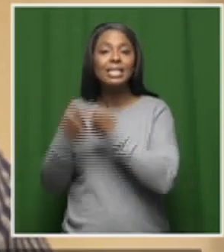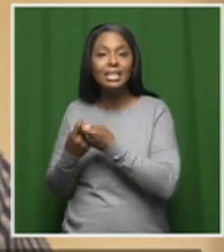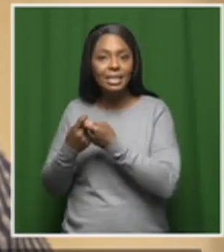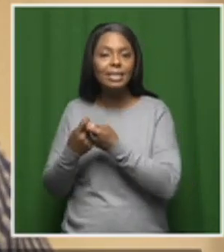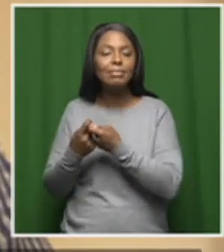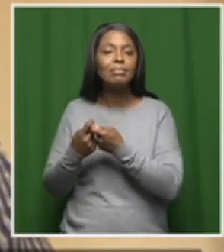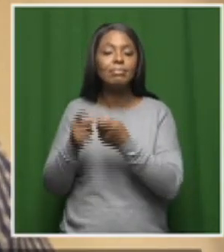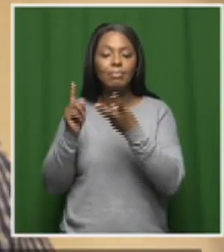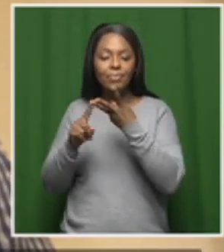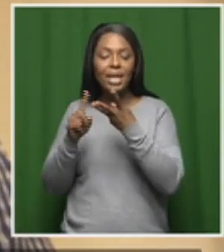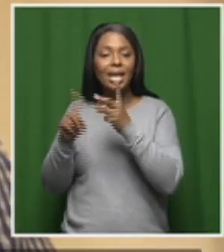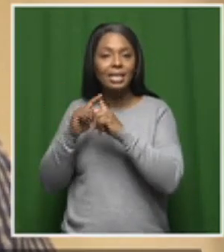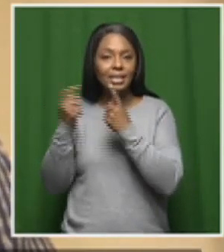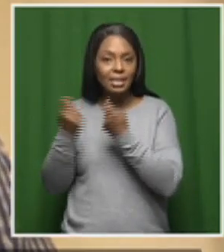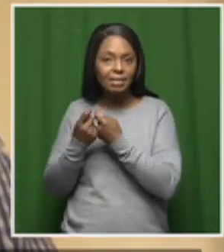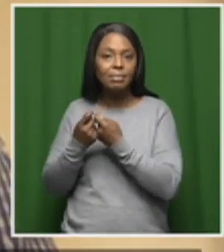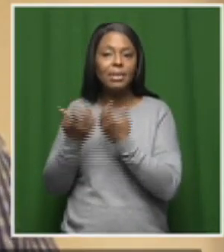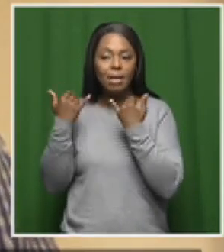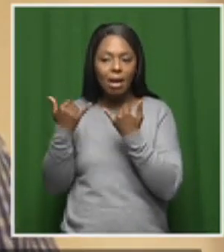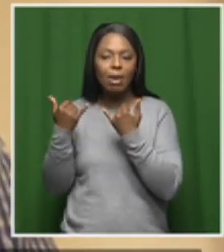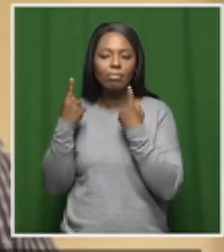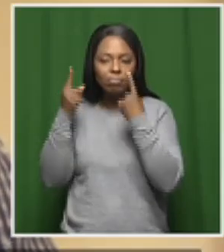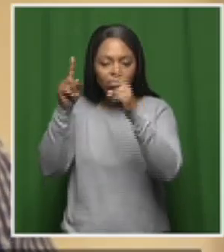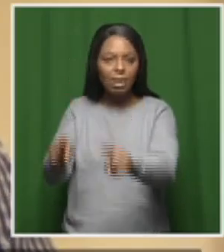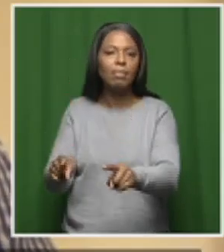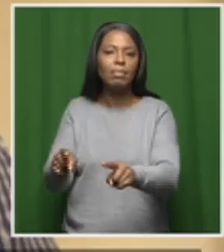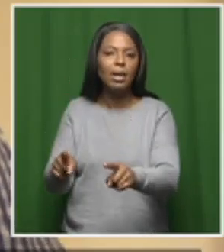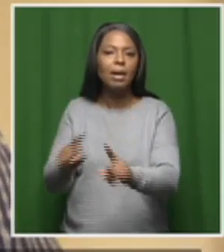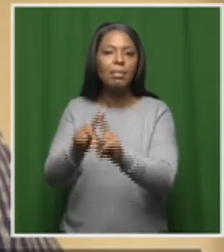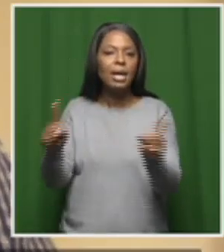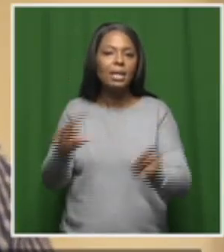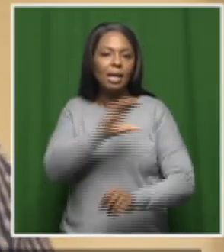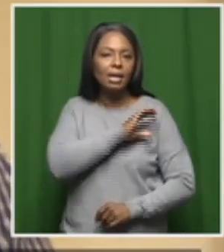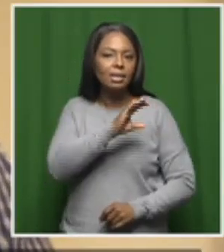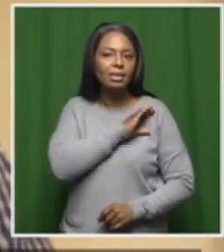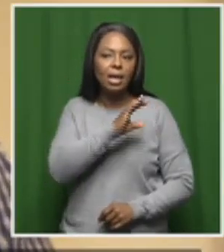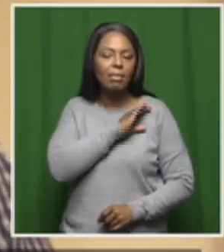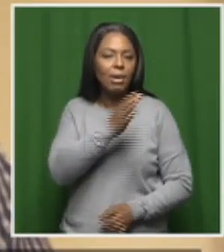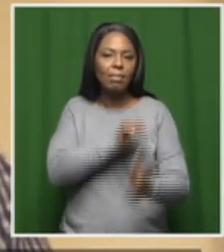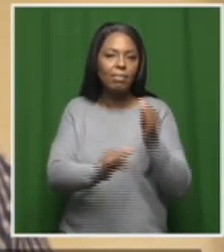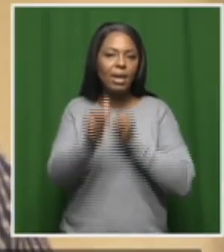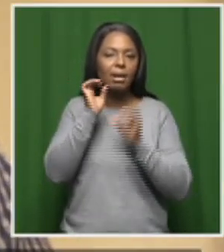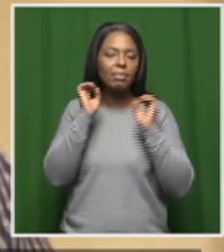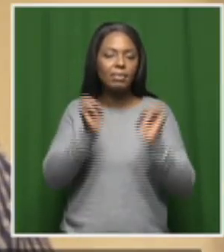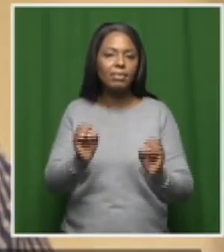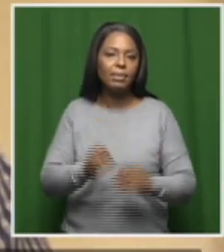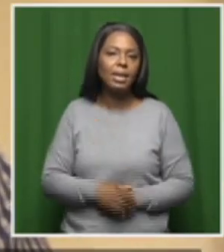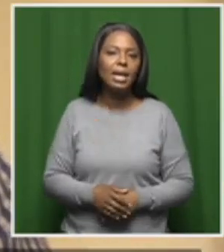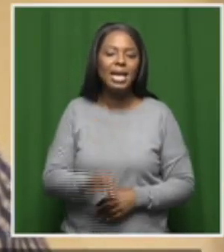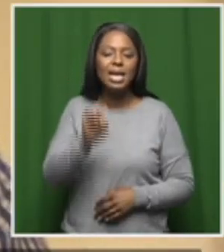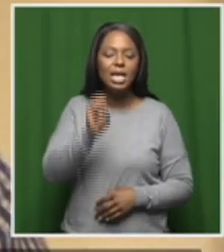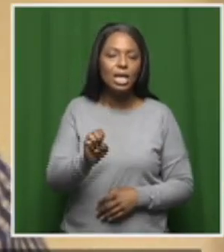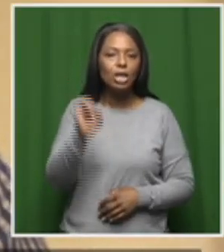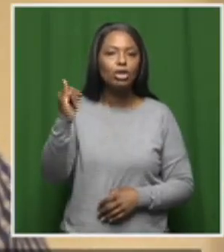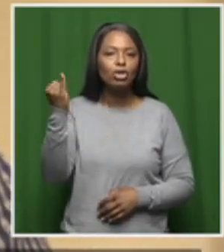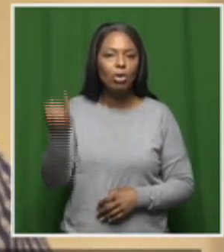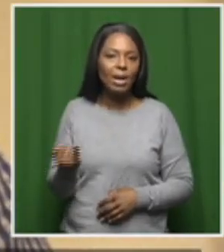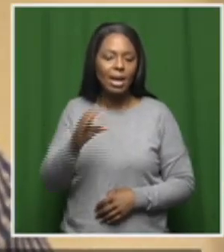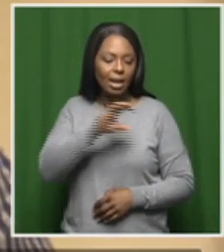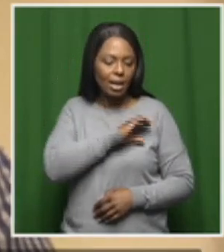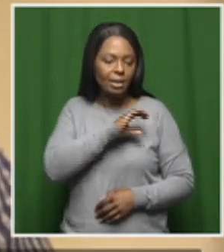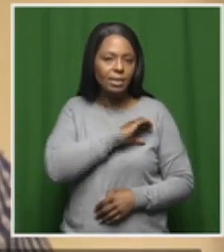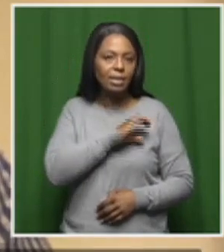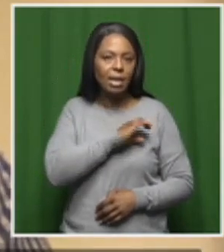but without the customer coming back to us. We've opened an Joburg on our website where a customer can log